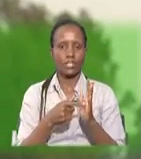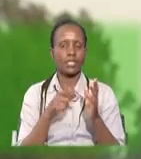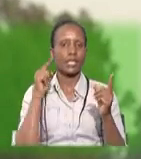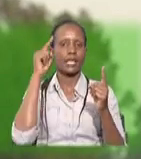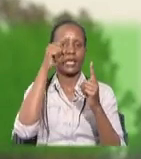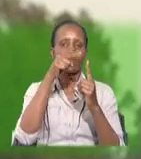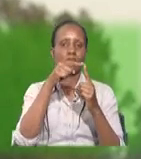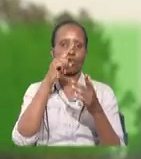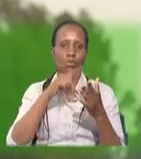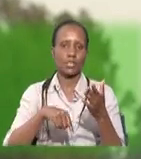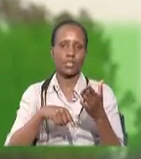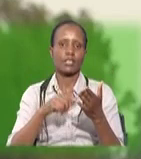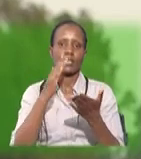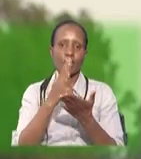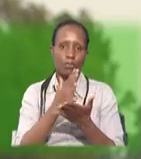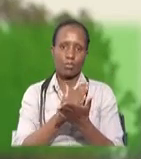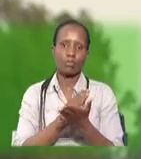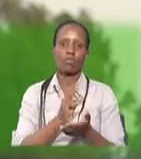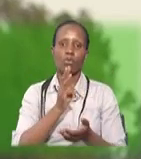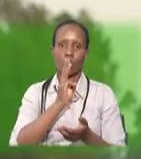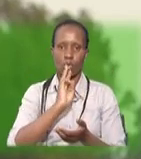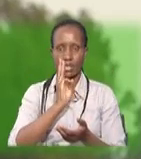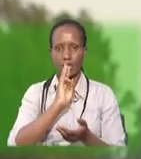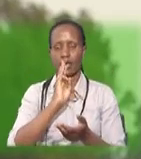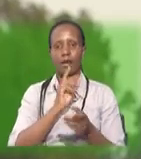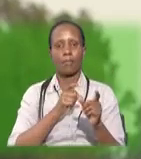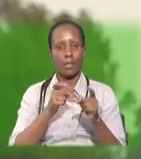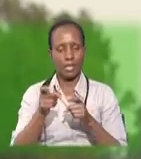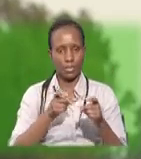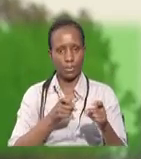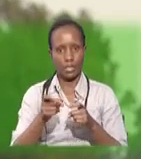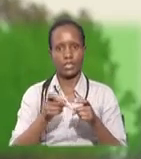This particular project was aimed towards improving